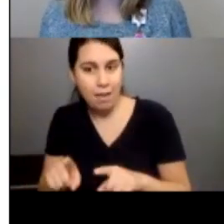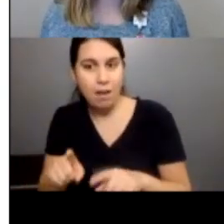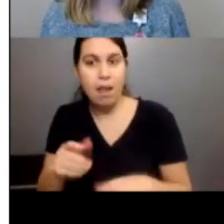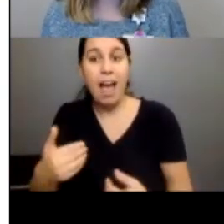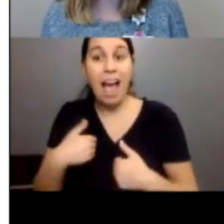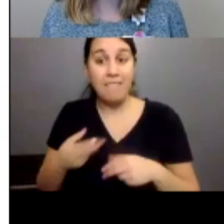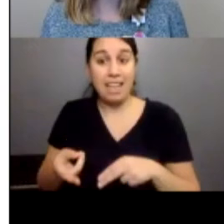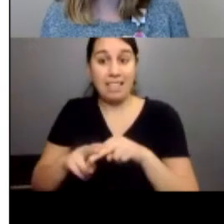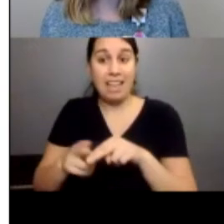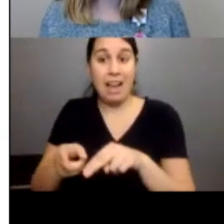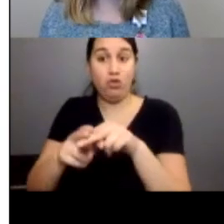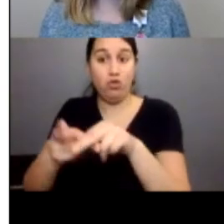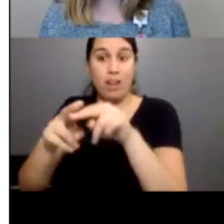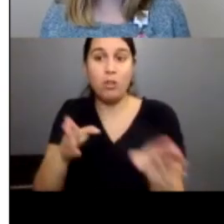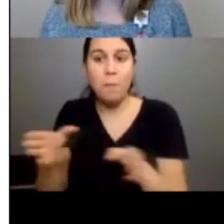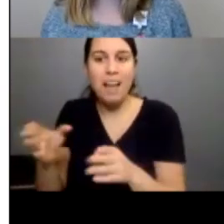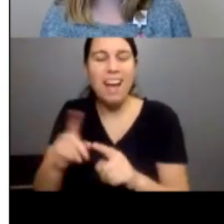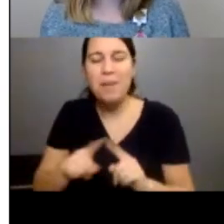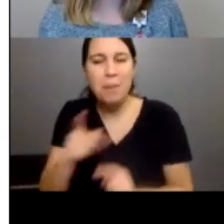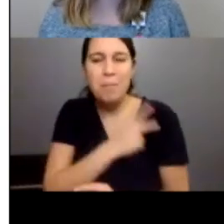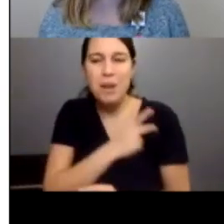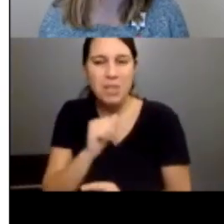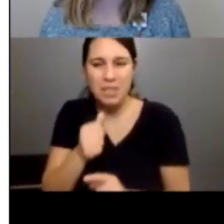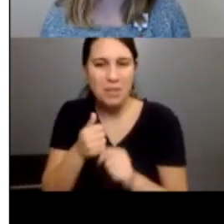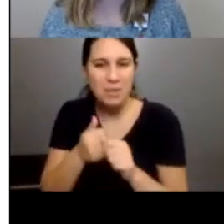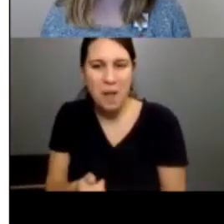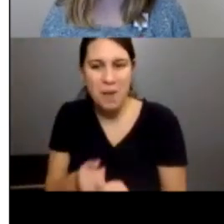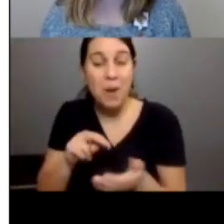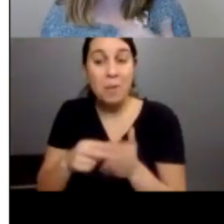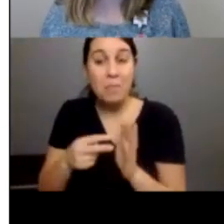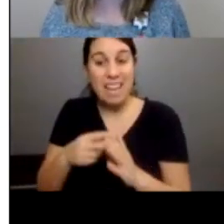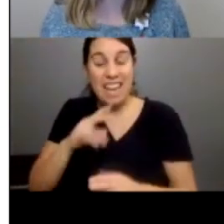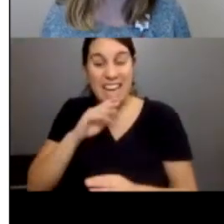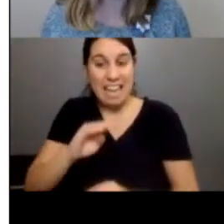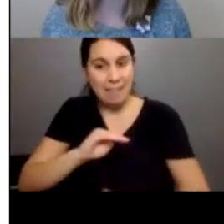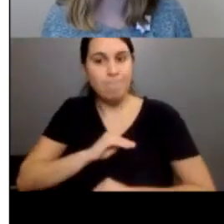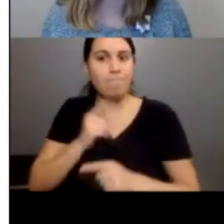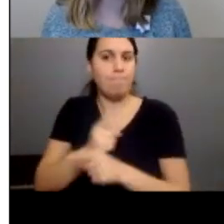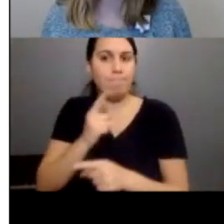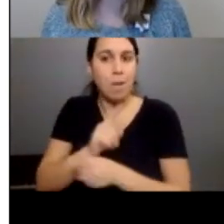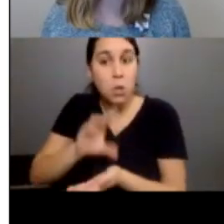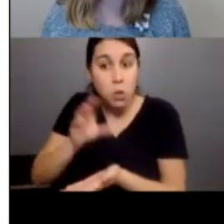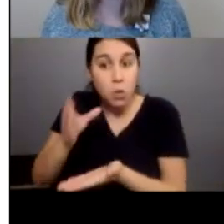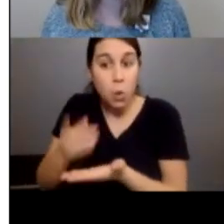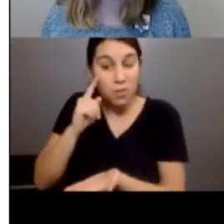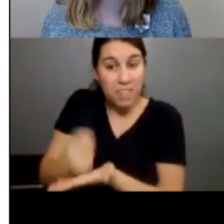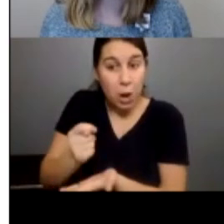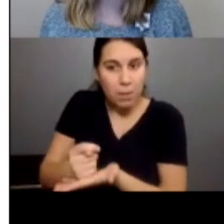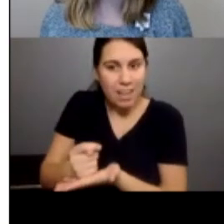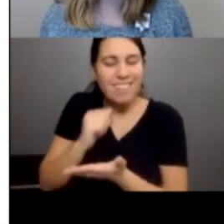but the patient doesn't follow it. So the therapeutic dose is not reached by the time the patient comes back in to see the